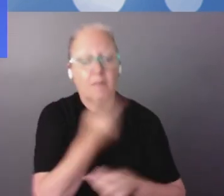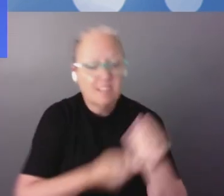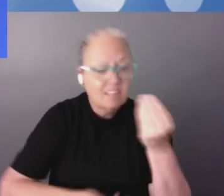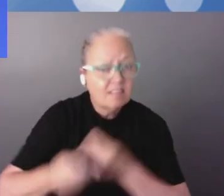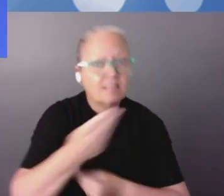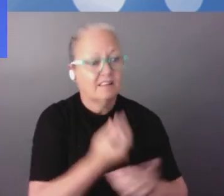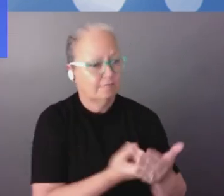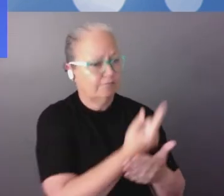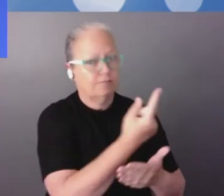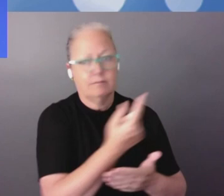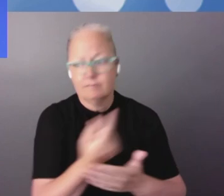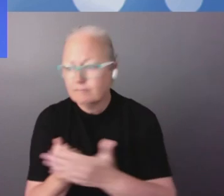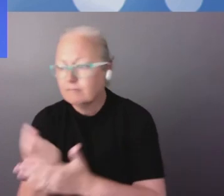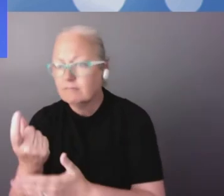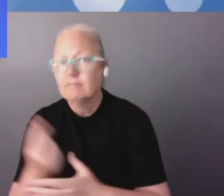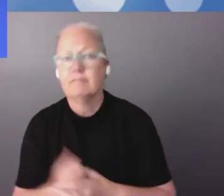in the social media,